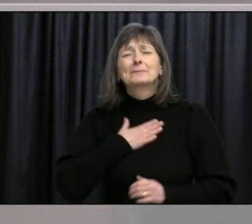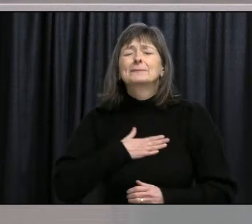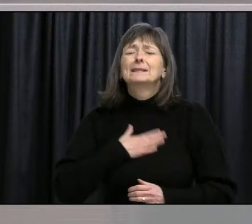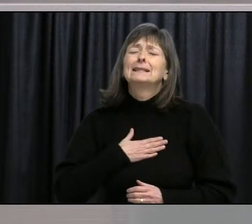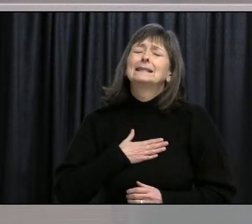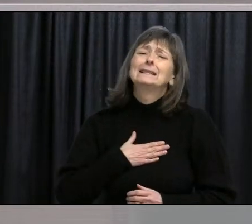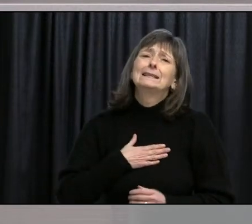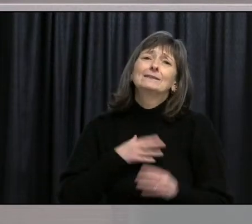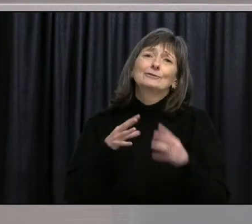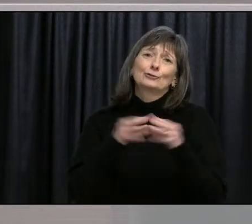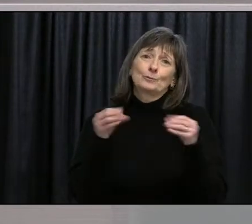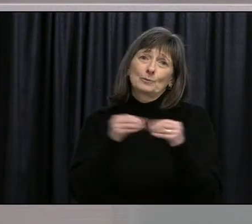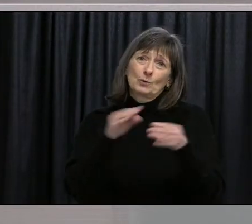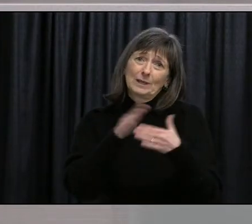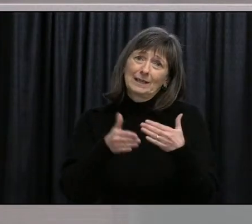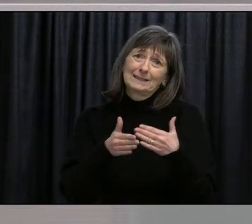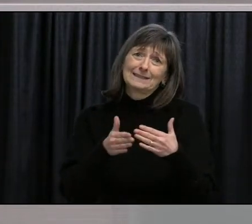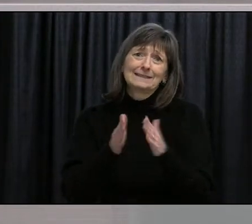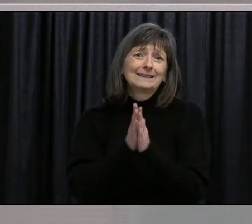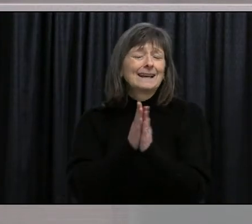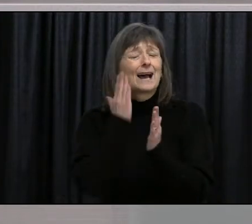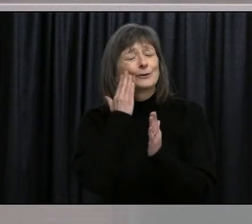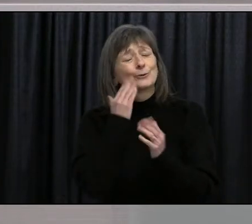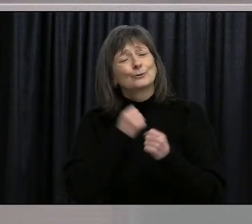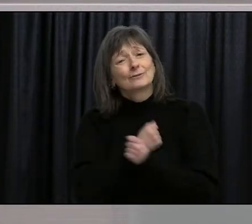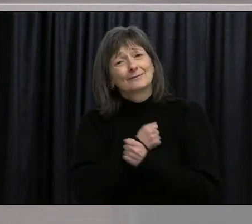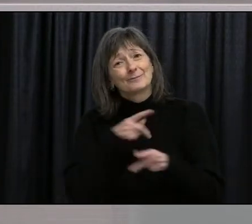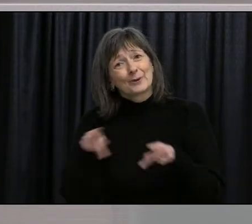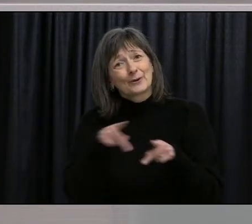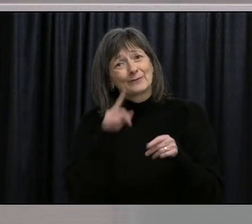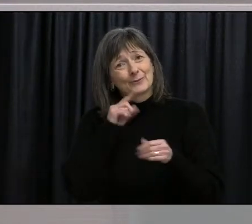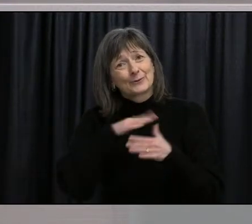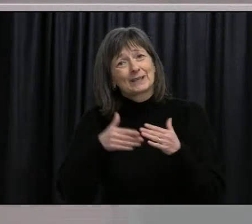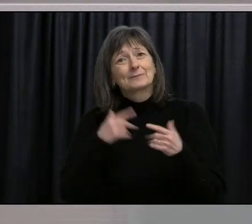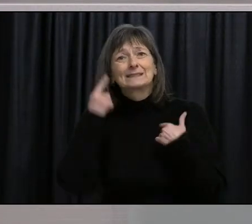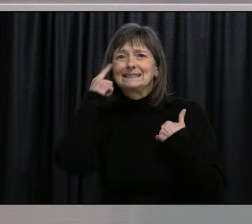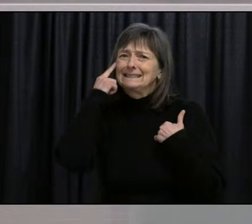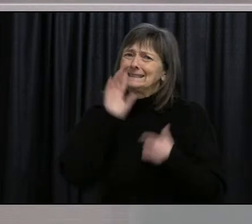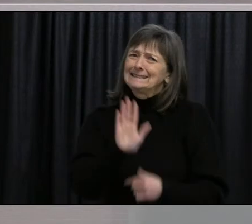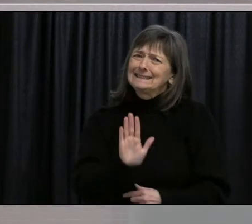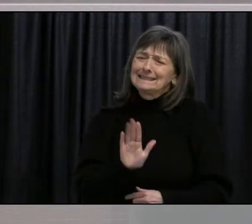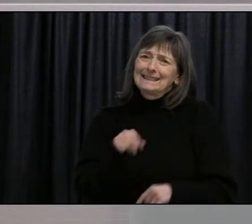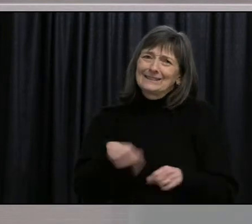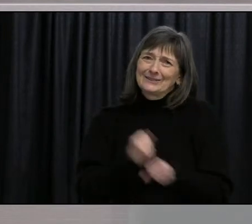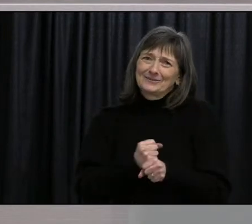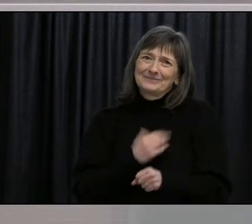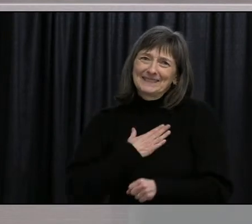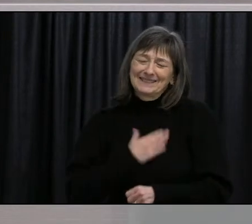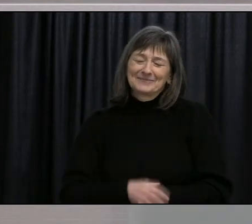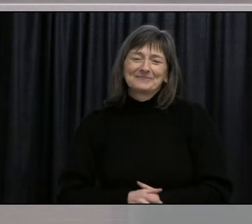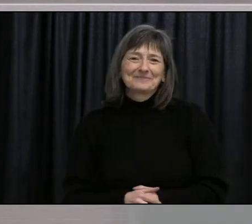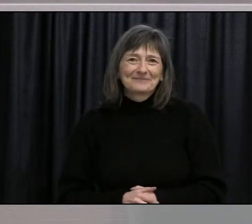for Super Bowl weekend. I know you all love to party, but you really need to think twice about it this year.